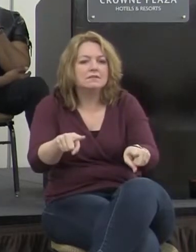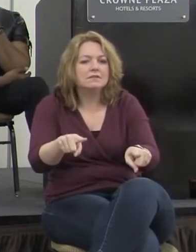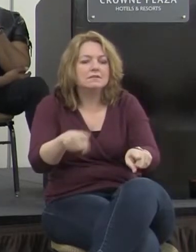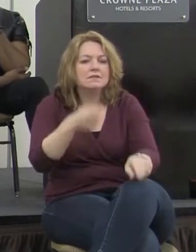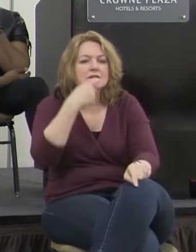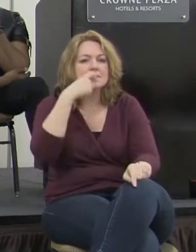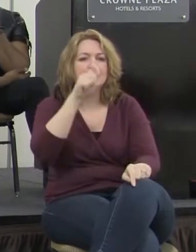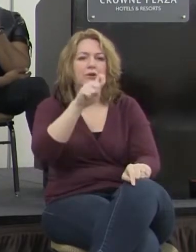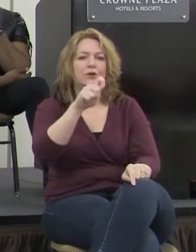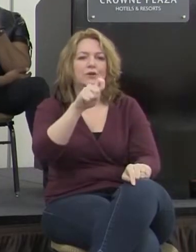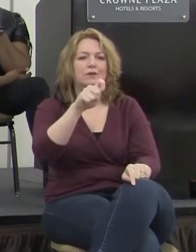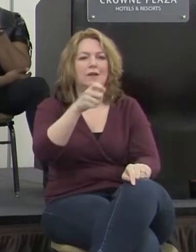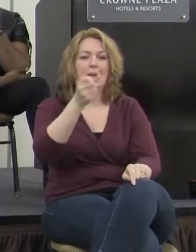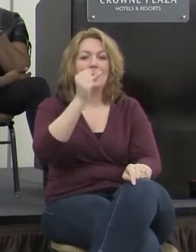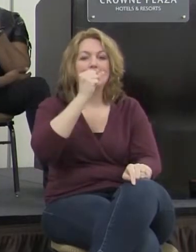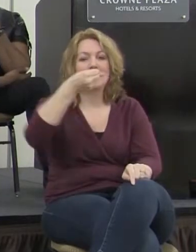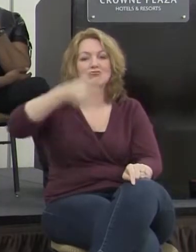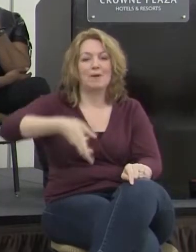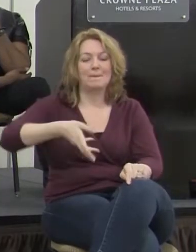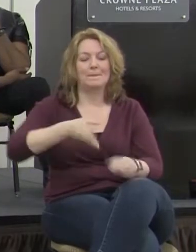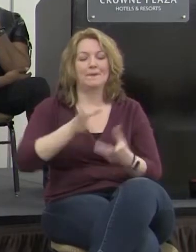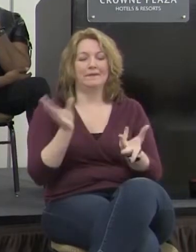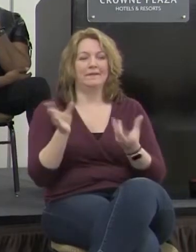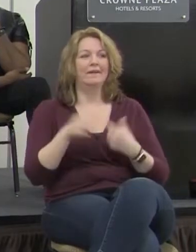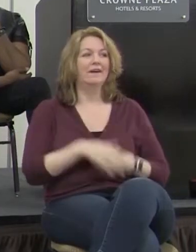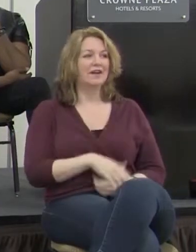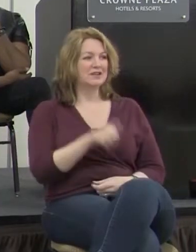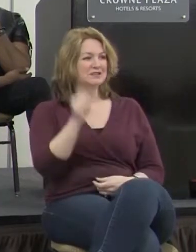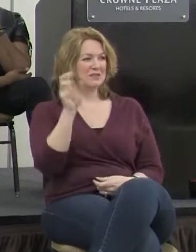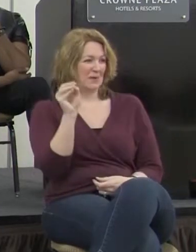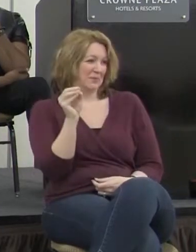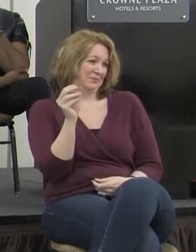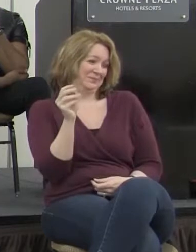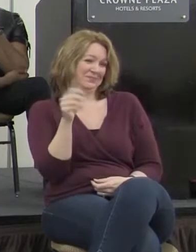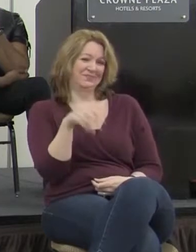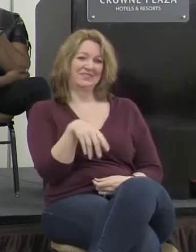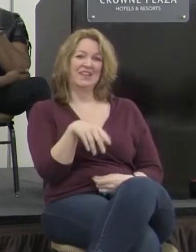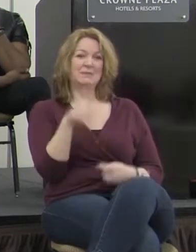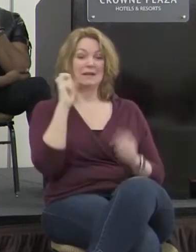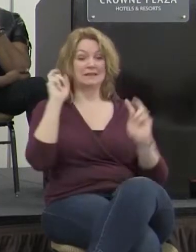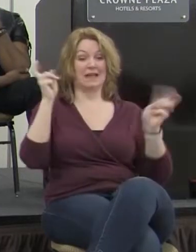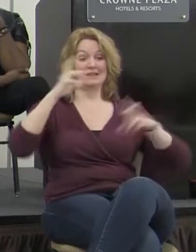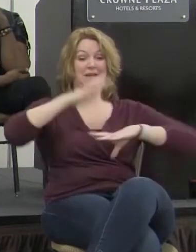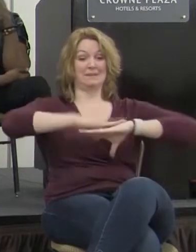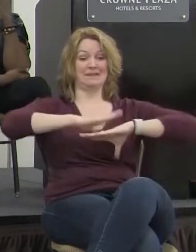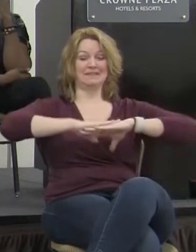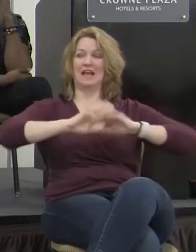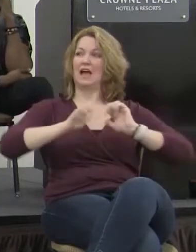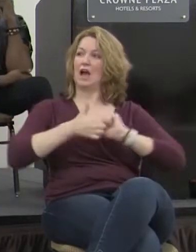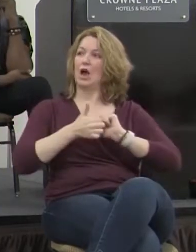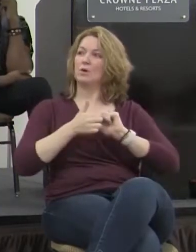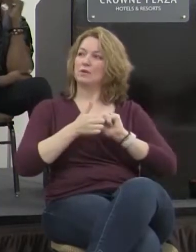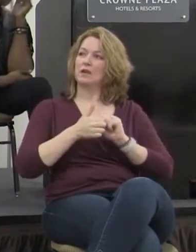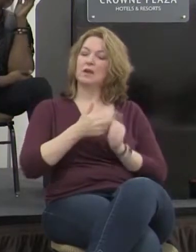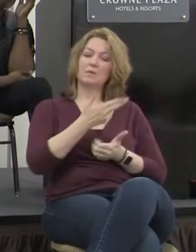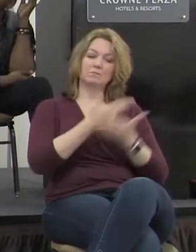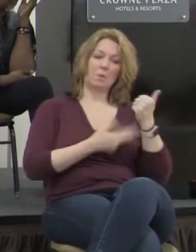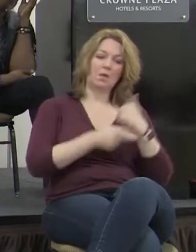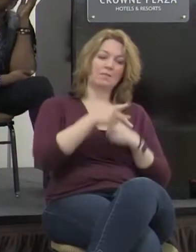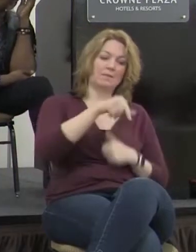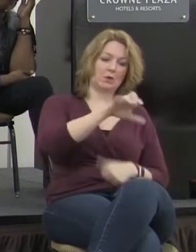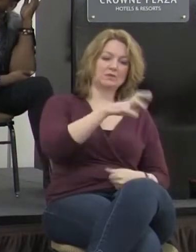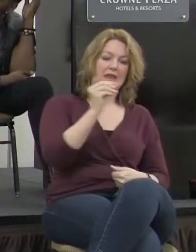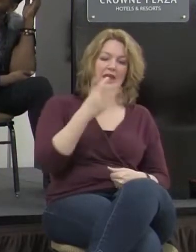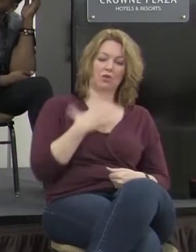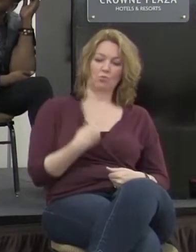question. As we are at the table, Hot Topics table. How can both POC and